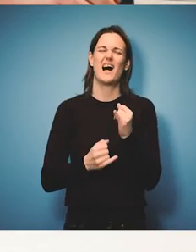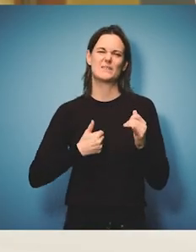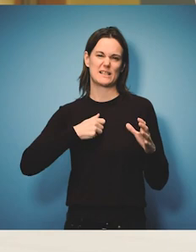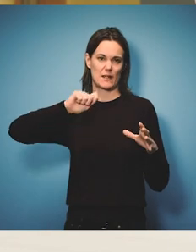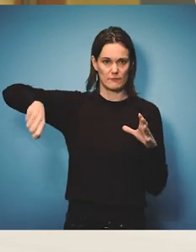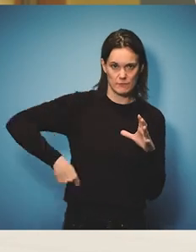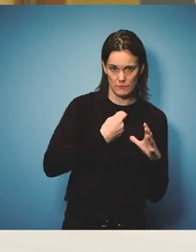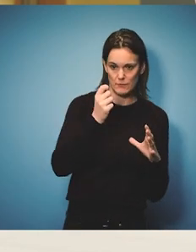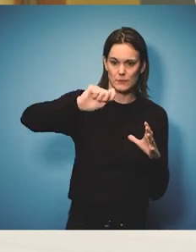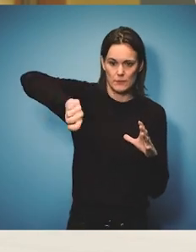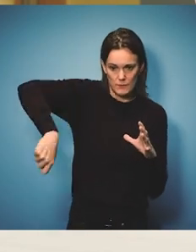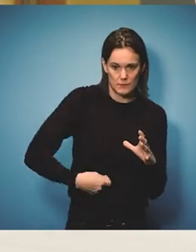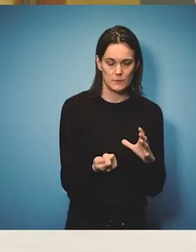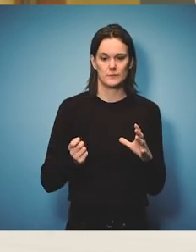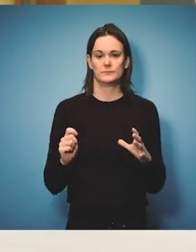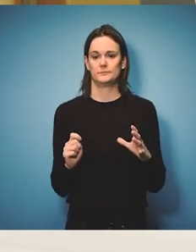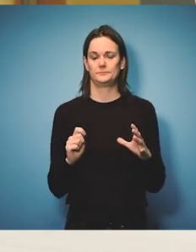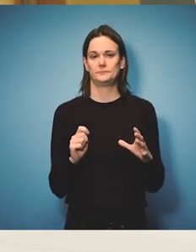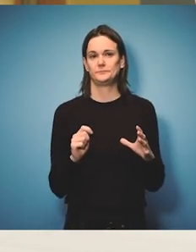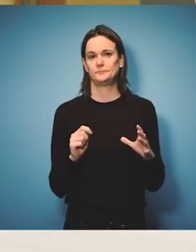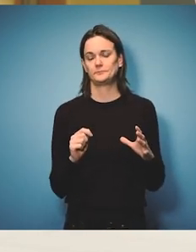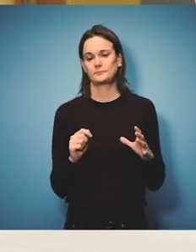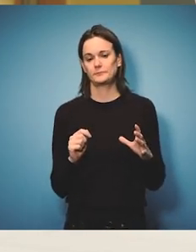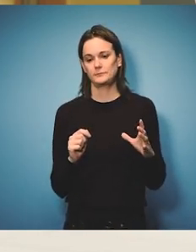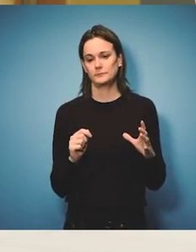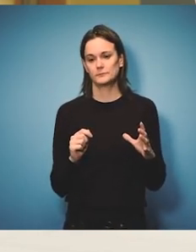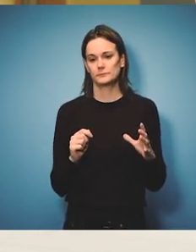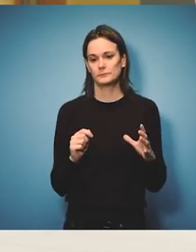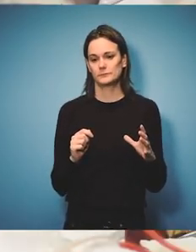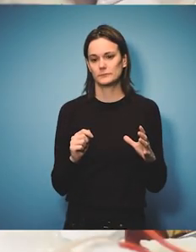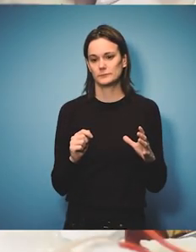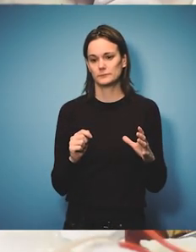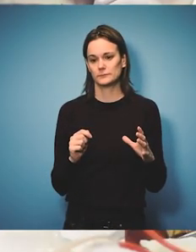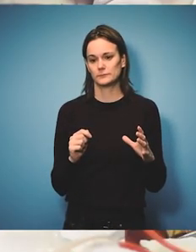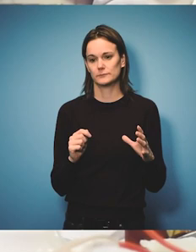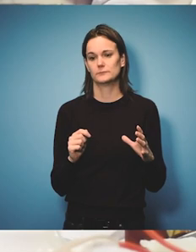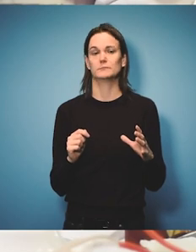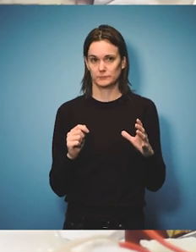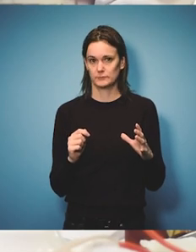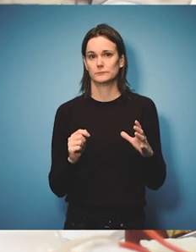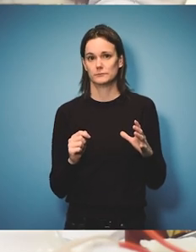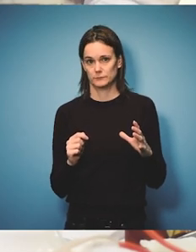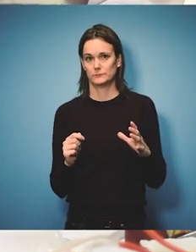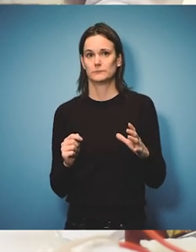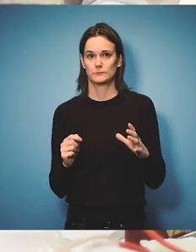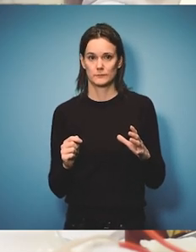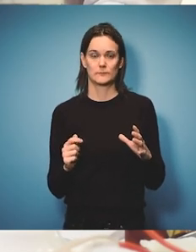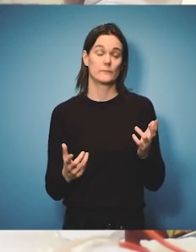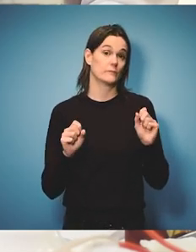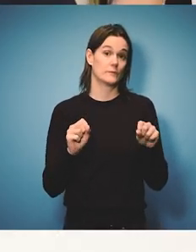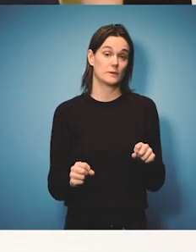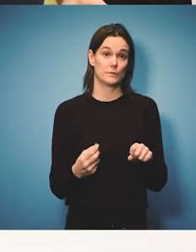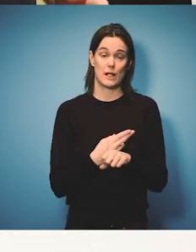smooth. Give this one last mix. Now at this point, I want to fold in my other